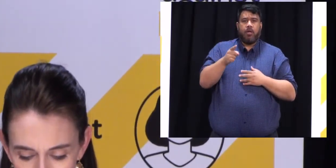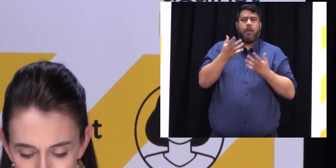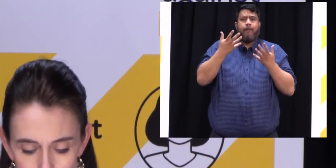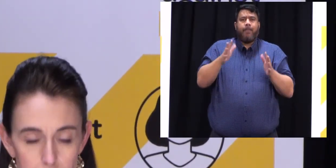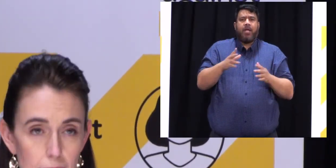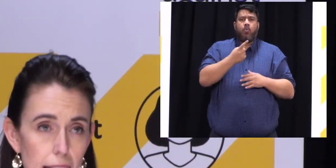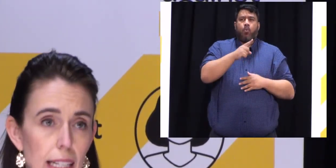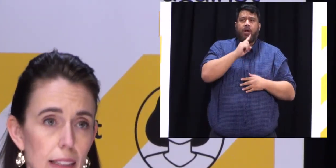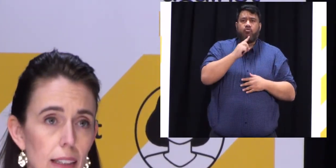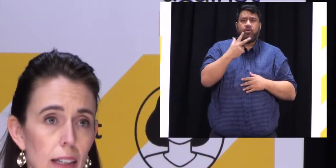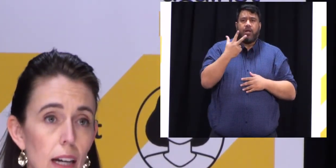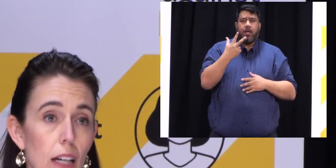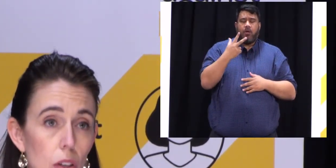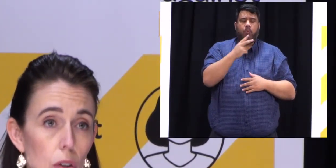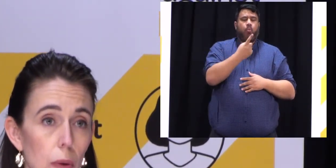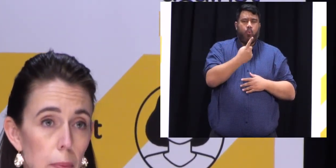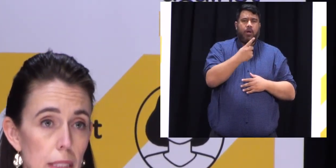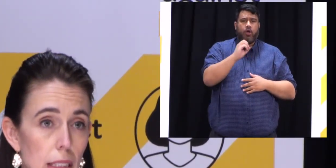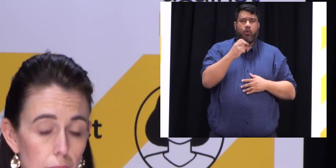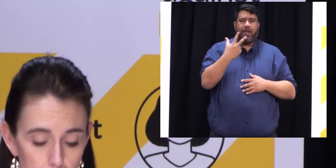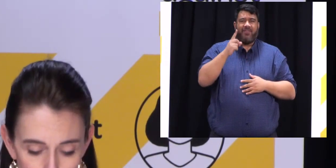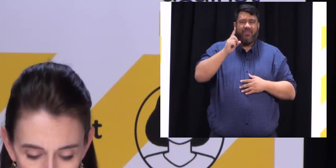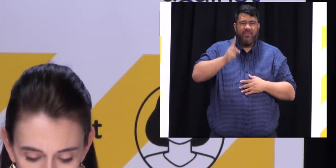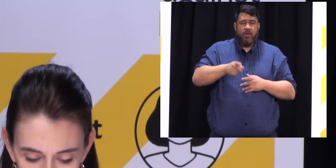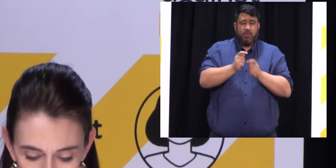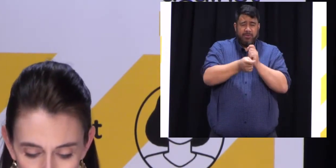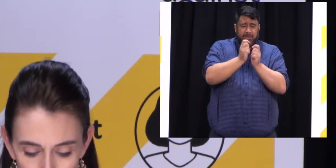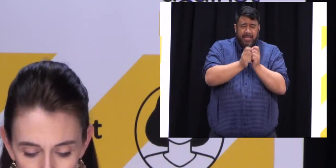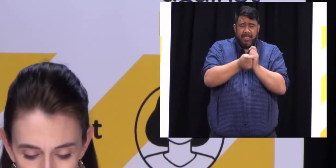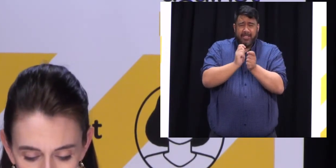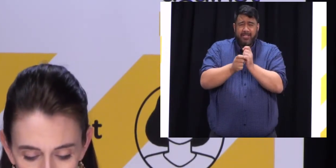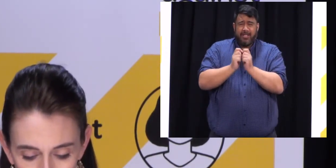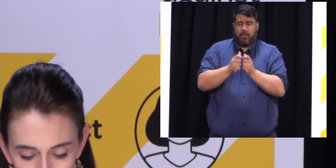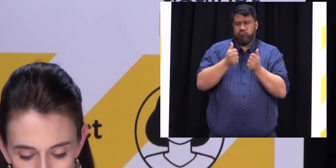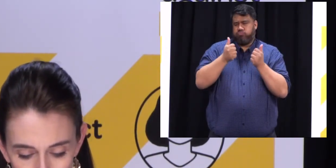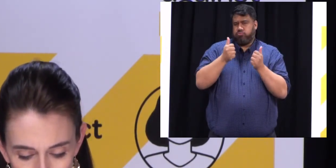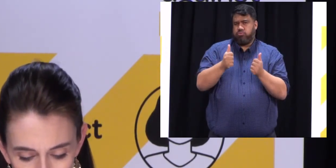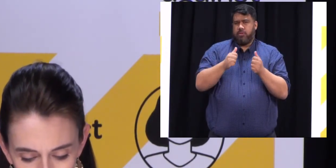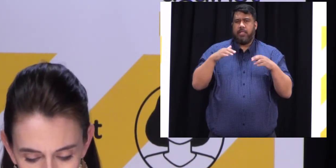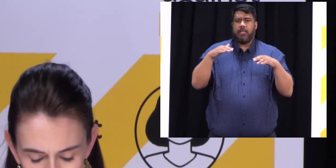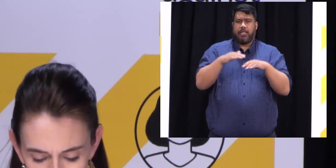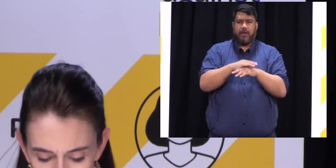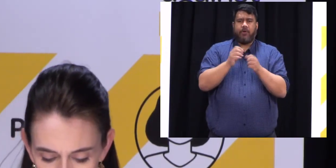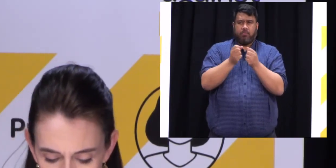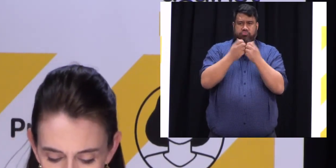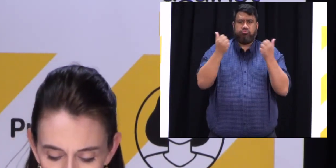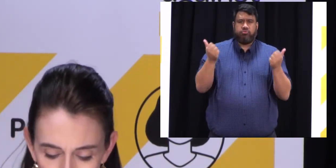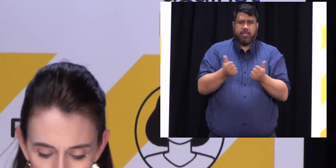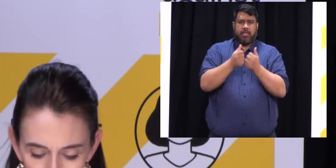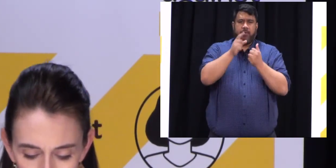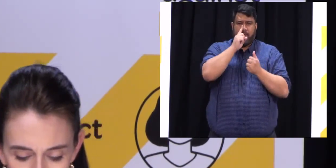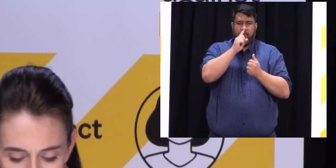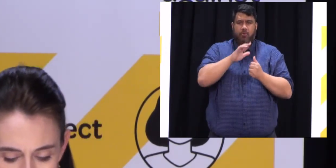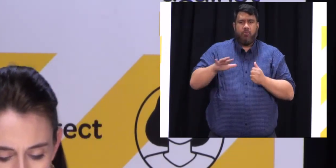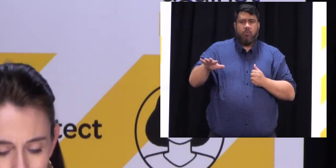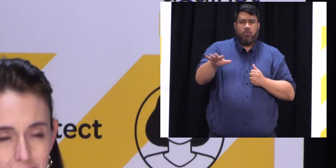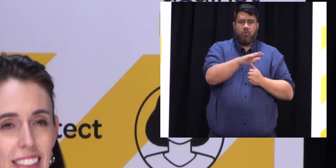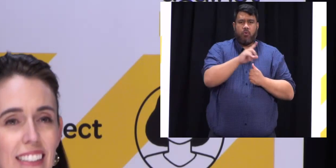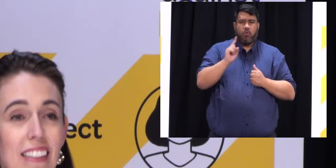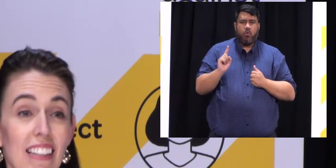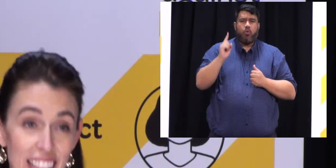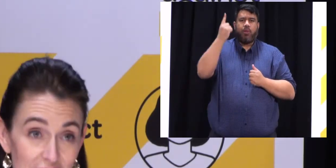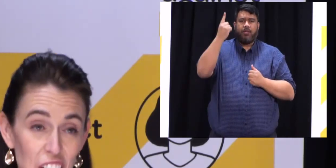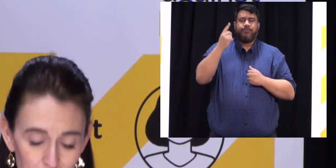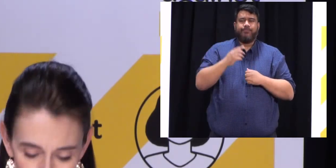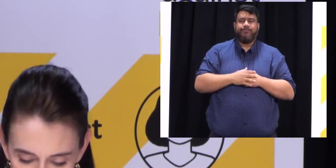108,000 tests taken, a good representative sample of the population of Auckland. To everyone who has turned out to be